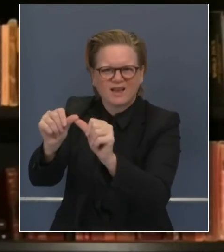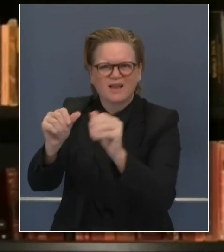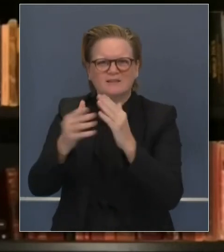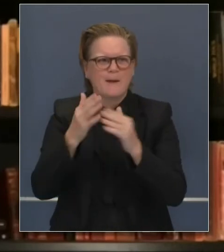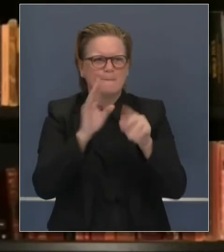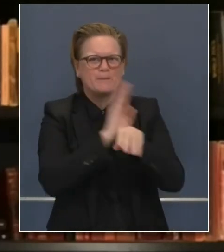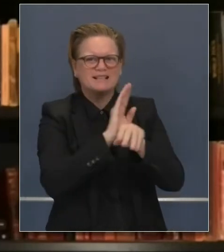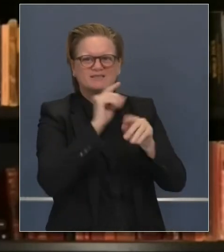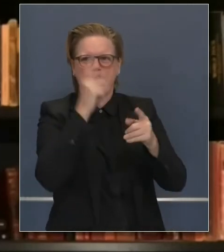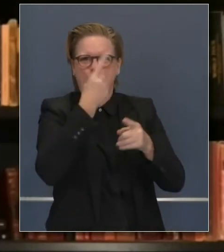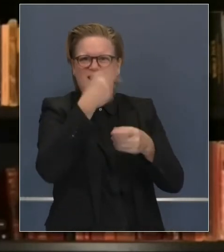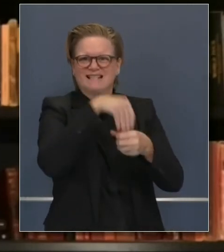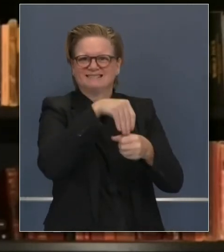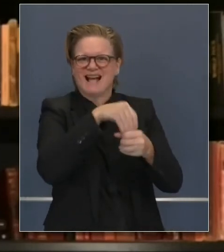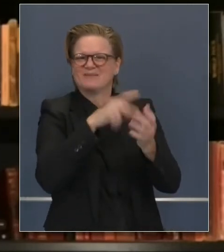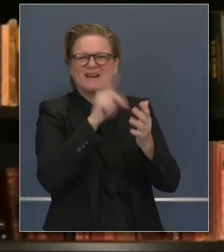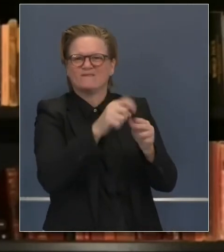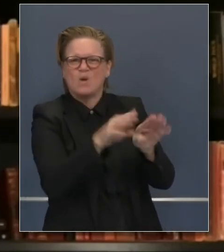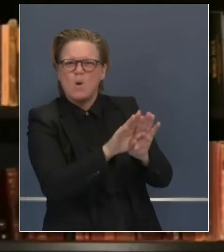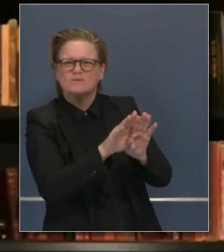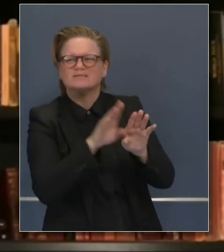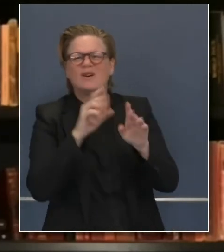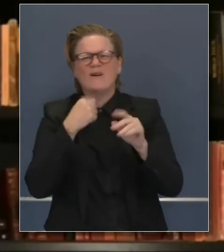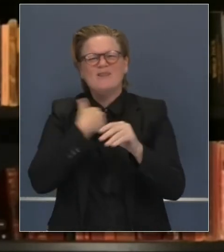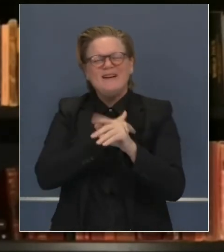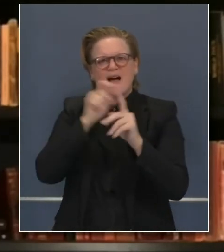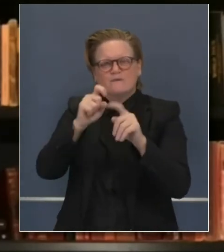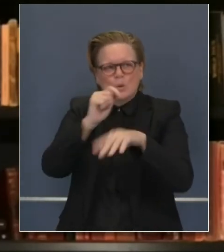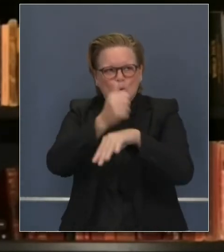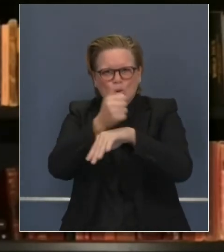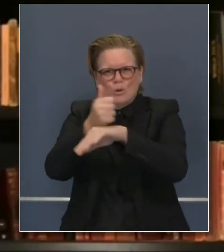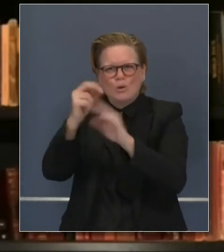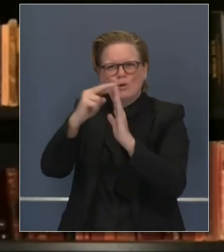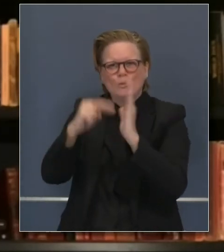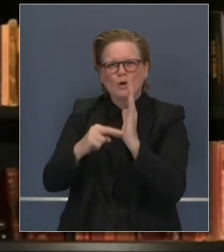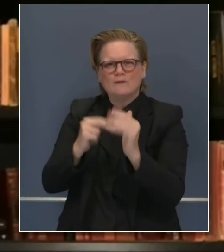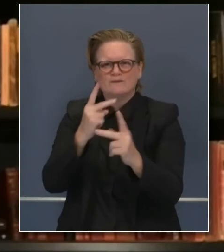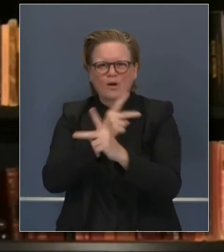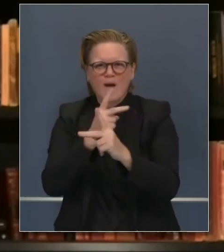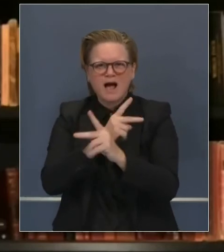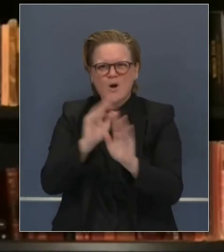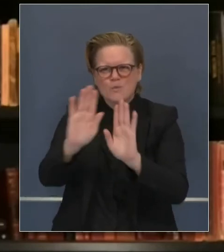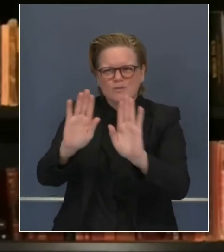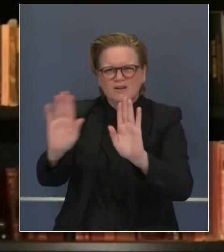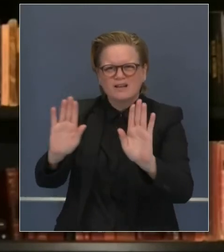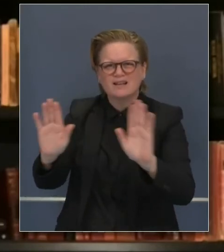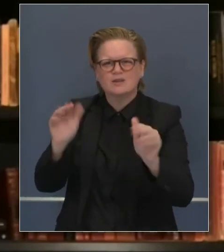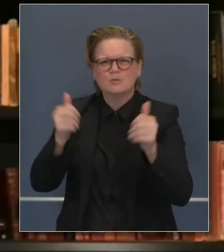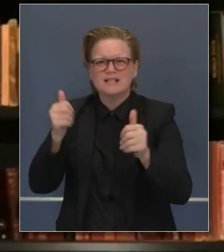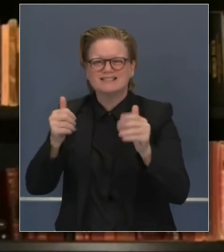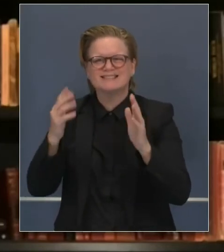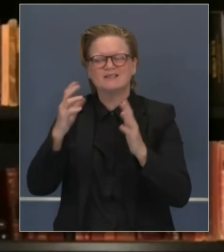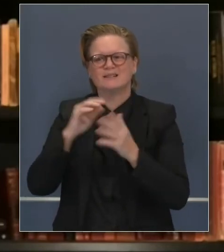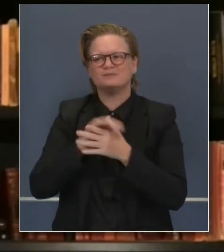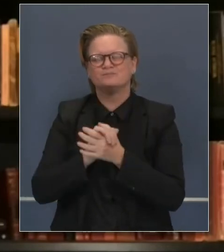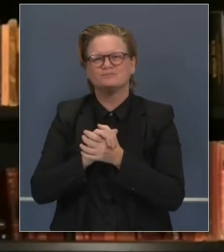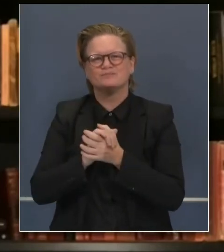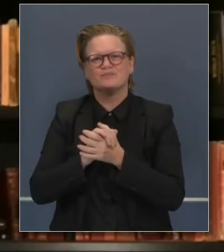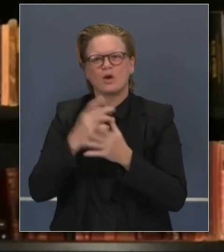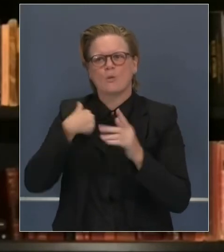these guidelines. It's also very consistent with what you'll see around the world, as Dr. Galley said a moment ago, and as it relates